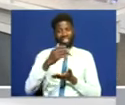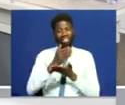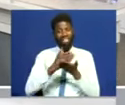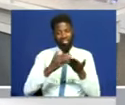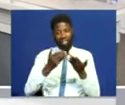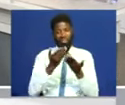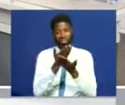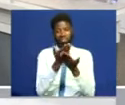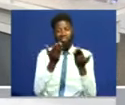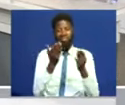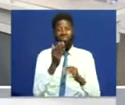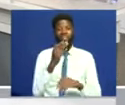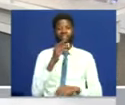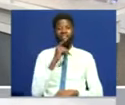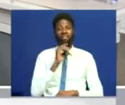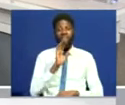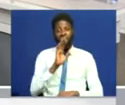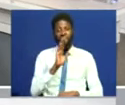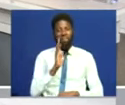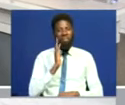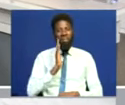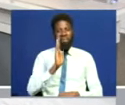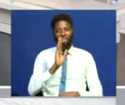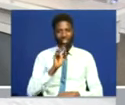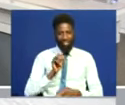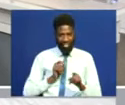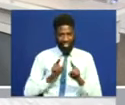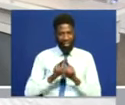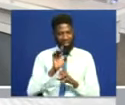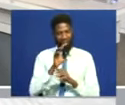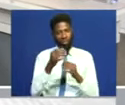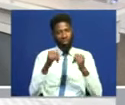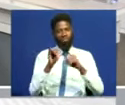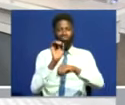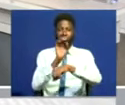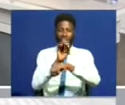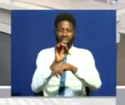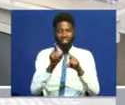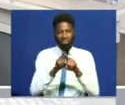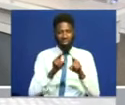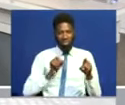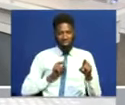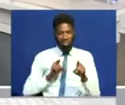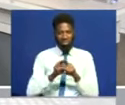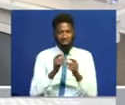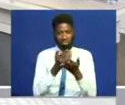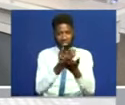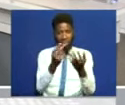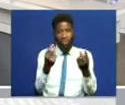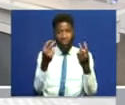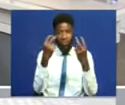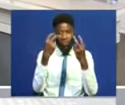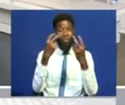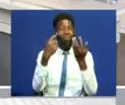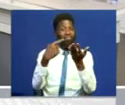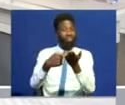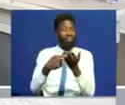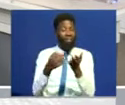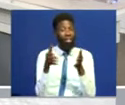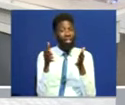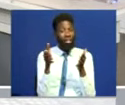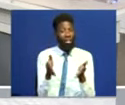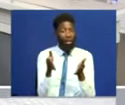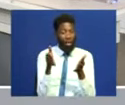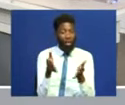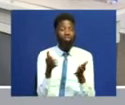be your sisters who are trying to at least advise you. And hopefully my sisters as well were watching this particular conversation, because right now